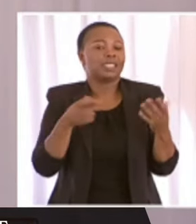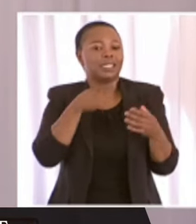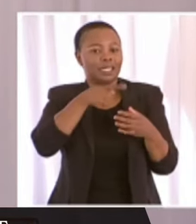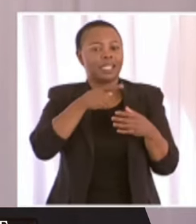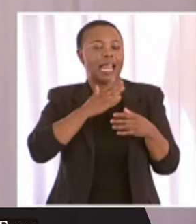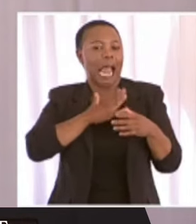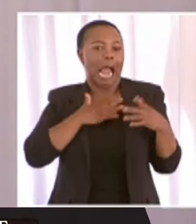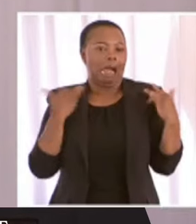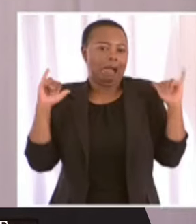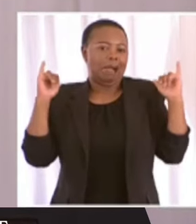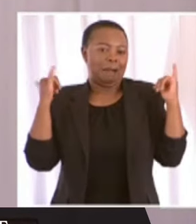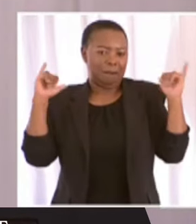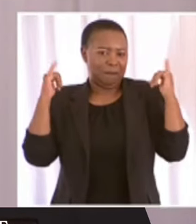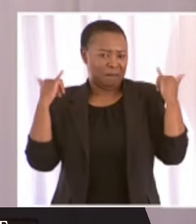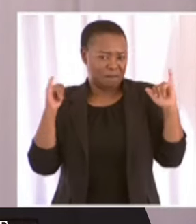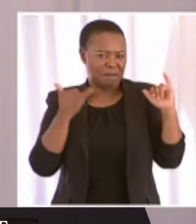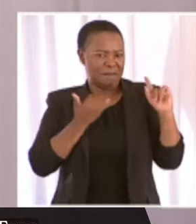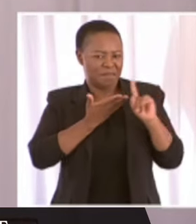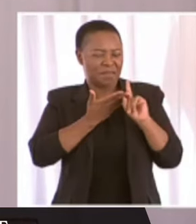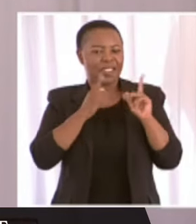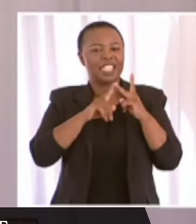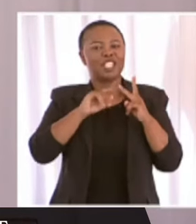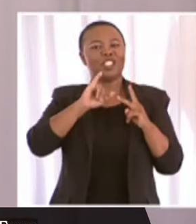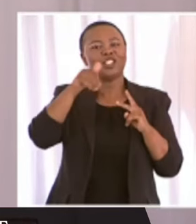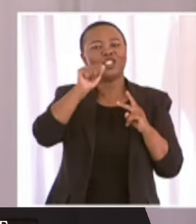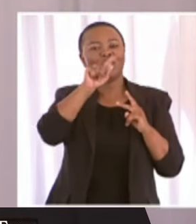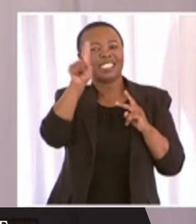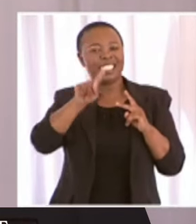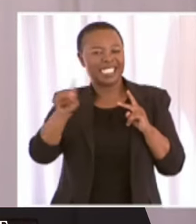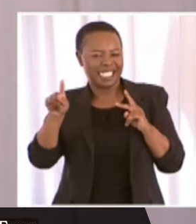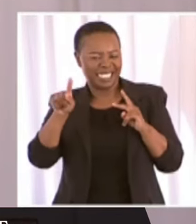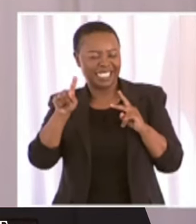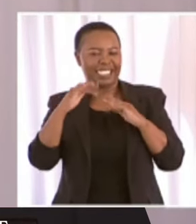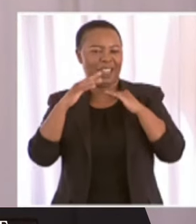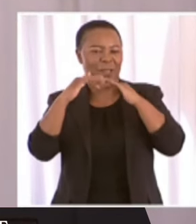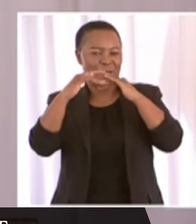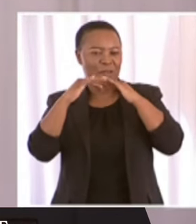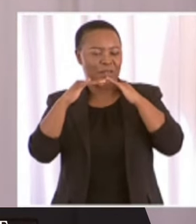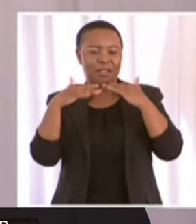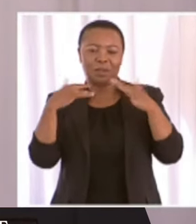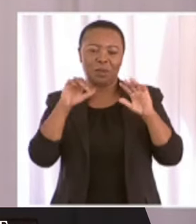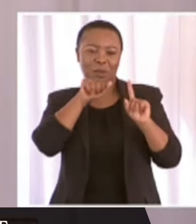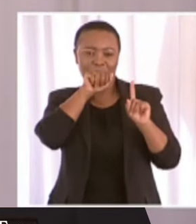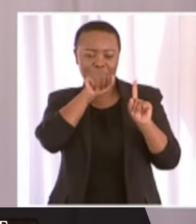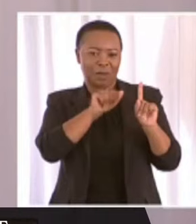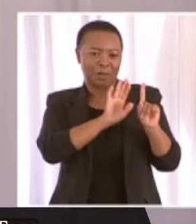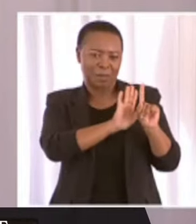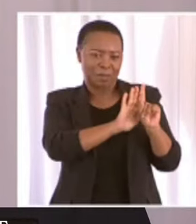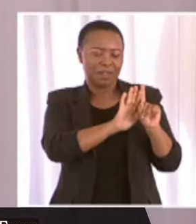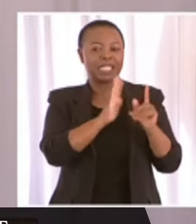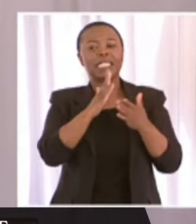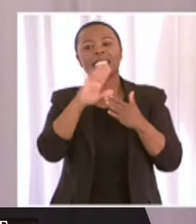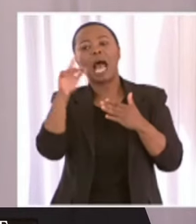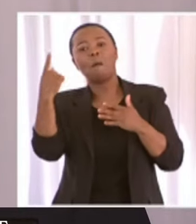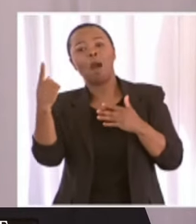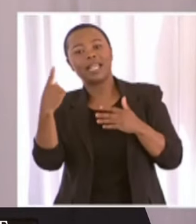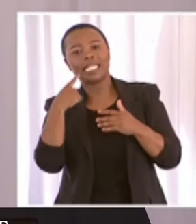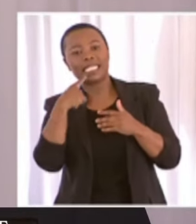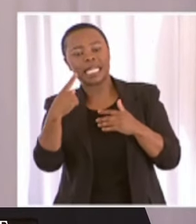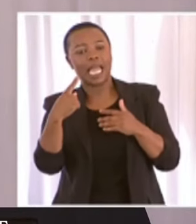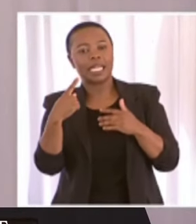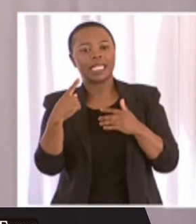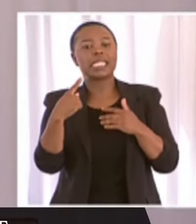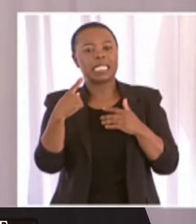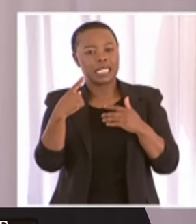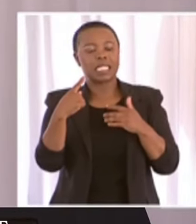partying and jazz. And somebody described and said, a big